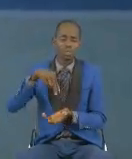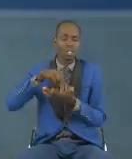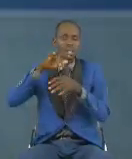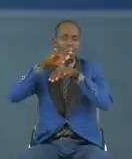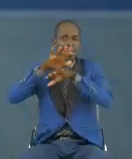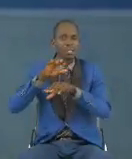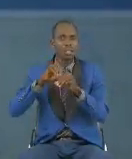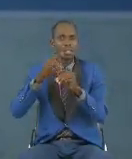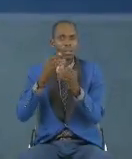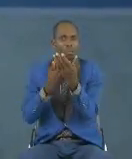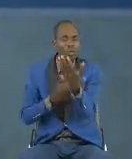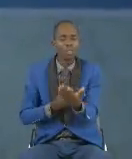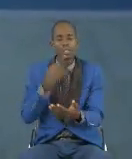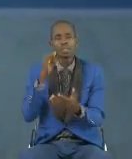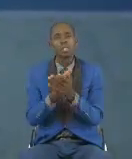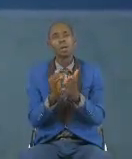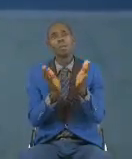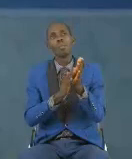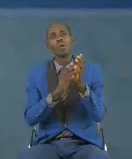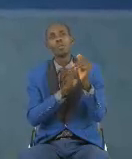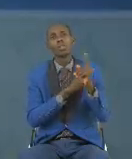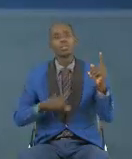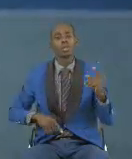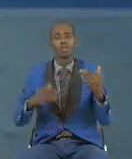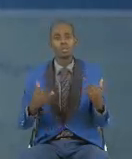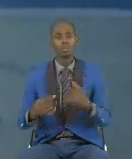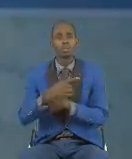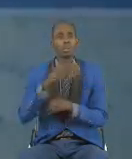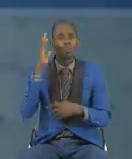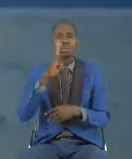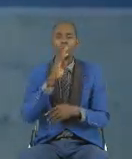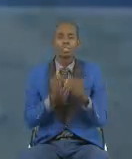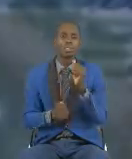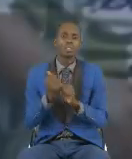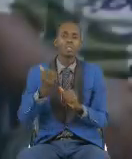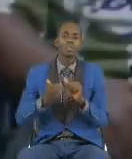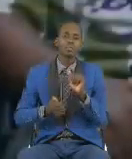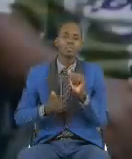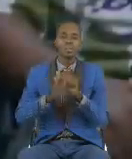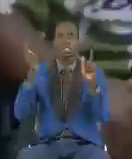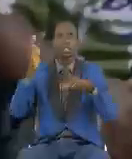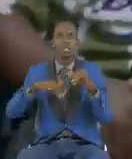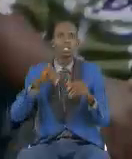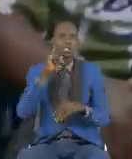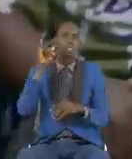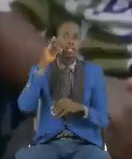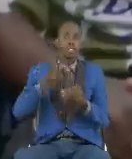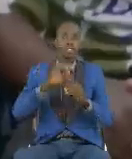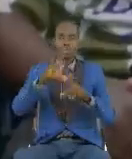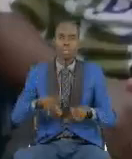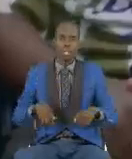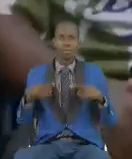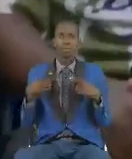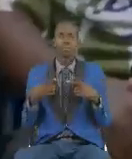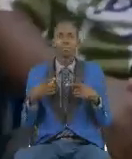say, praise the Lord, today is going to be greater than yesterday. Amen. In your life, amen. In